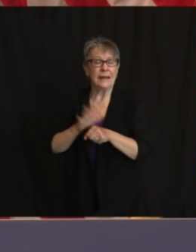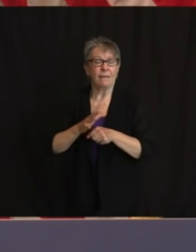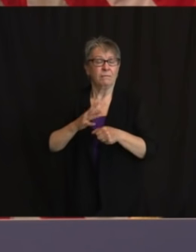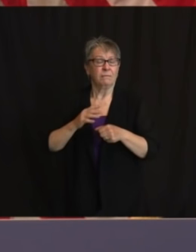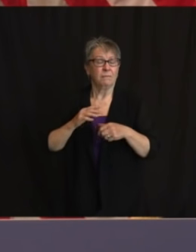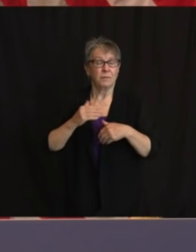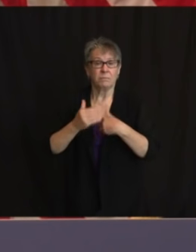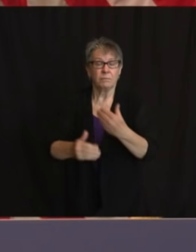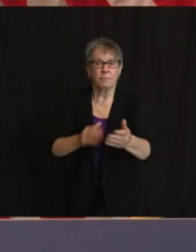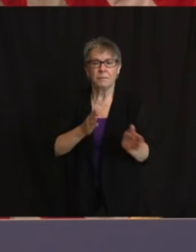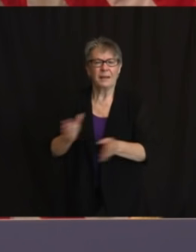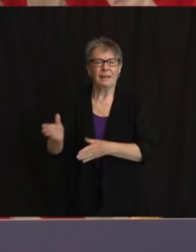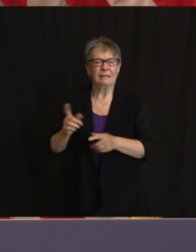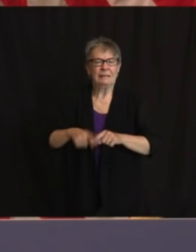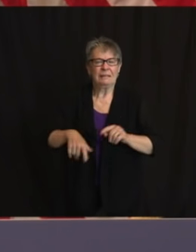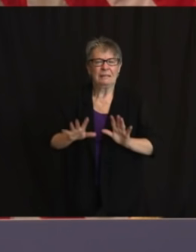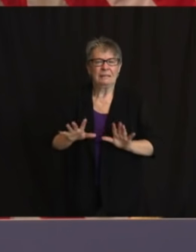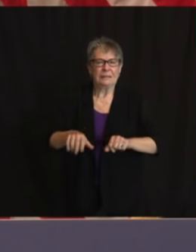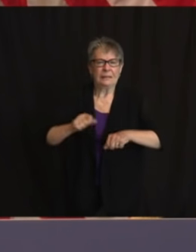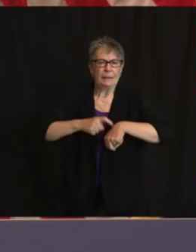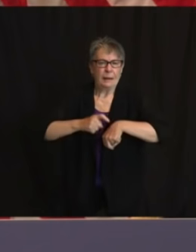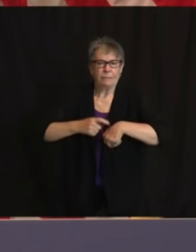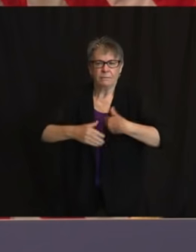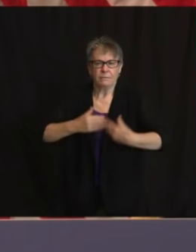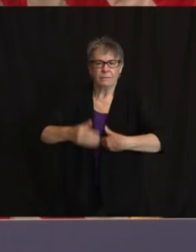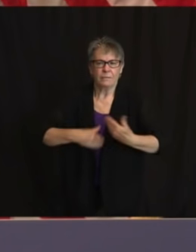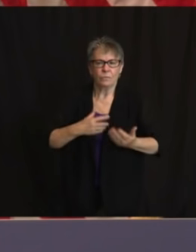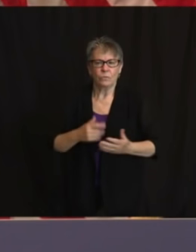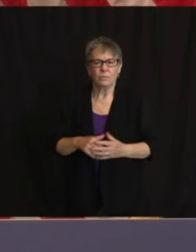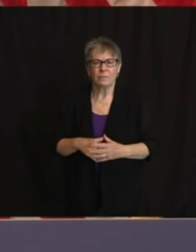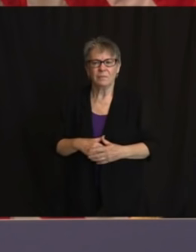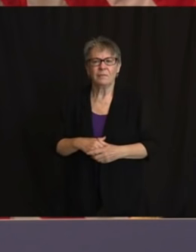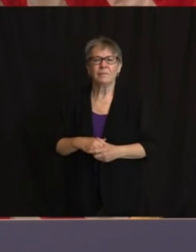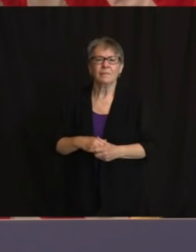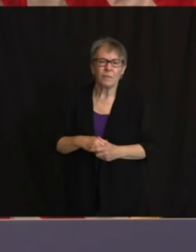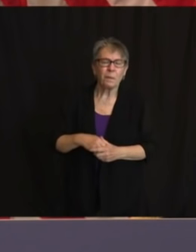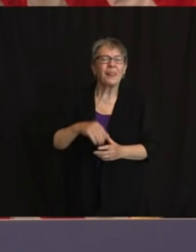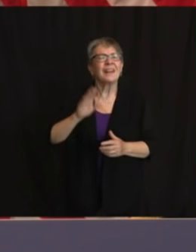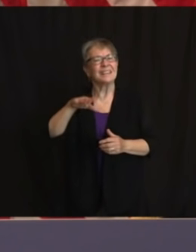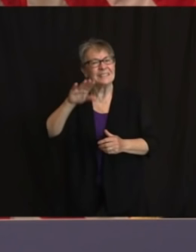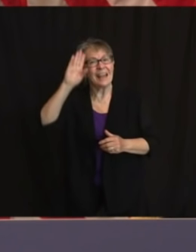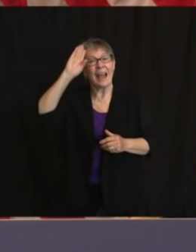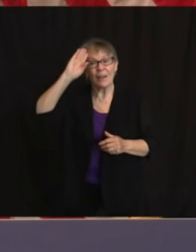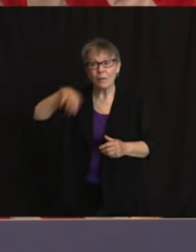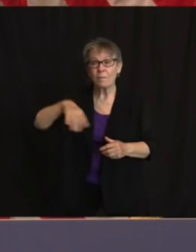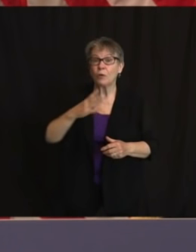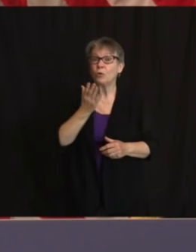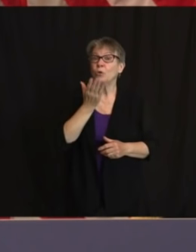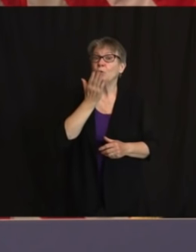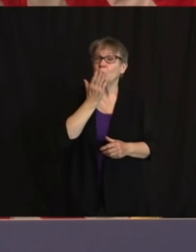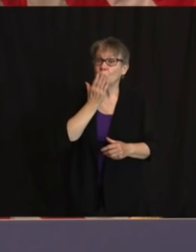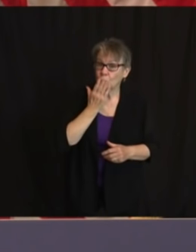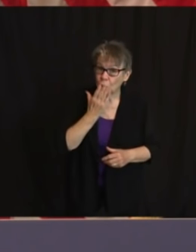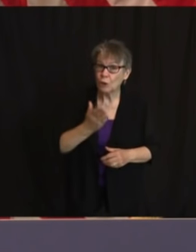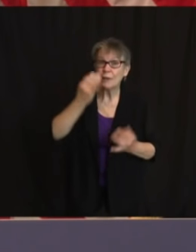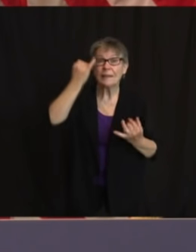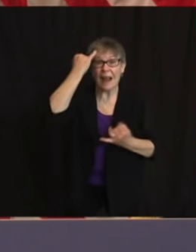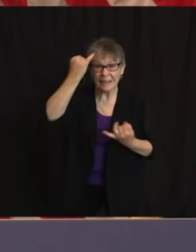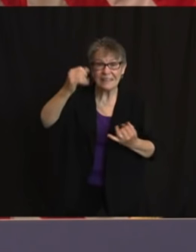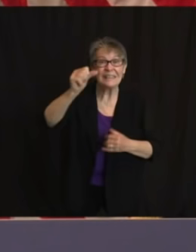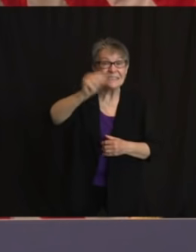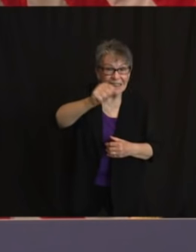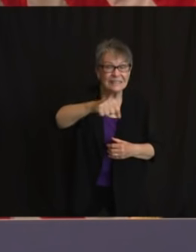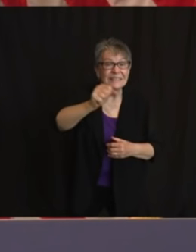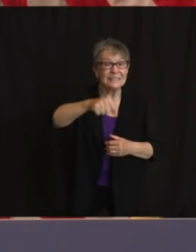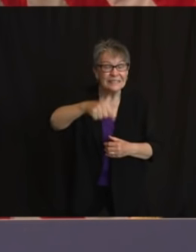you know, in other words, it's a good idea, but it's going to take too long to execute to address the here and